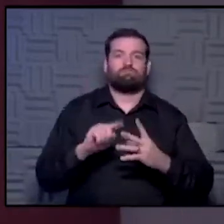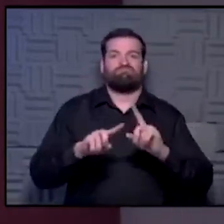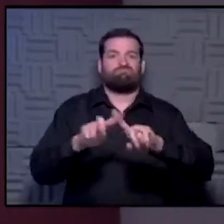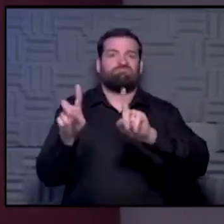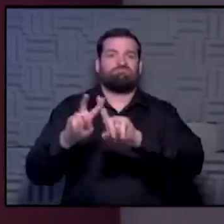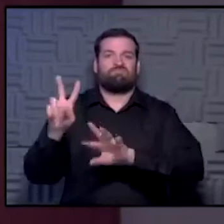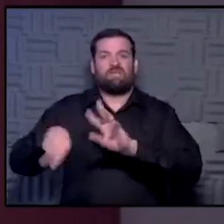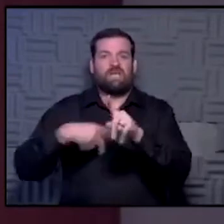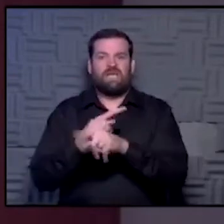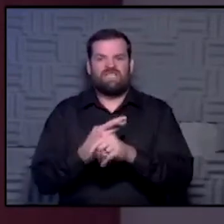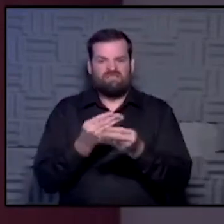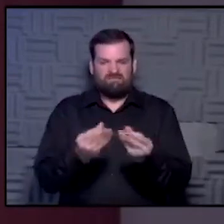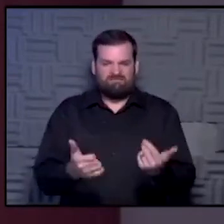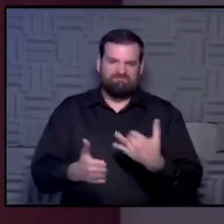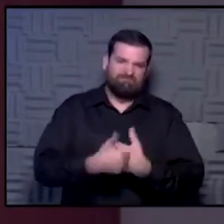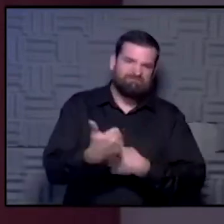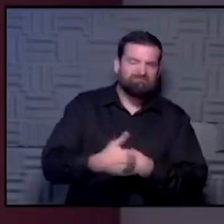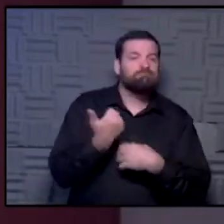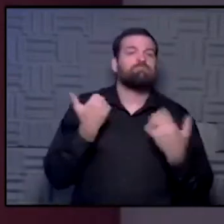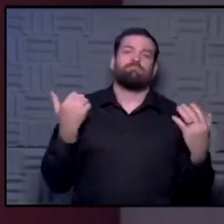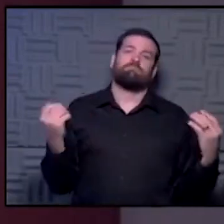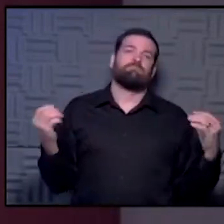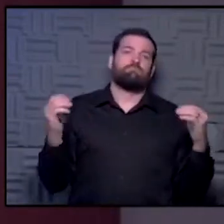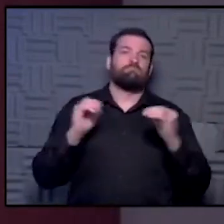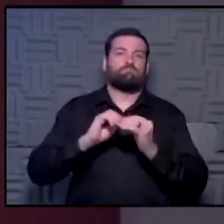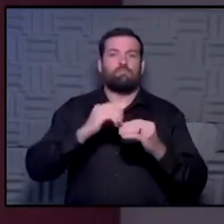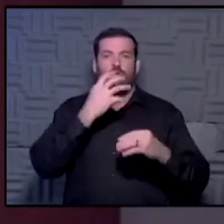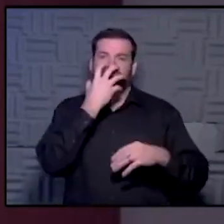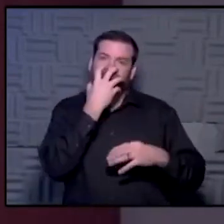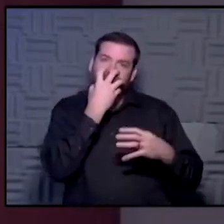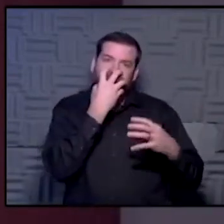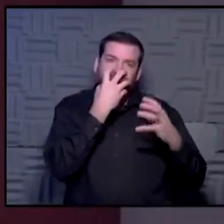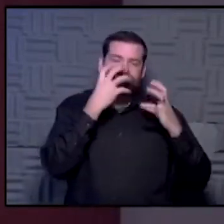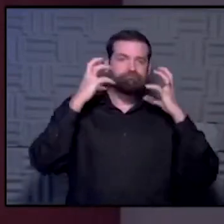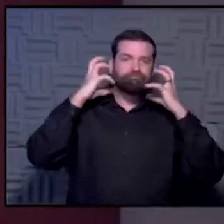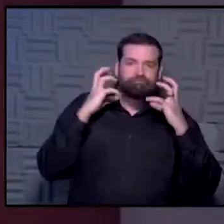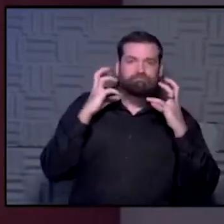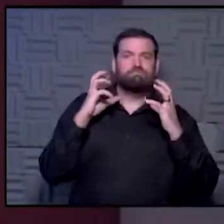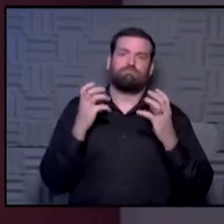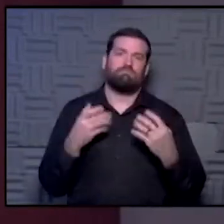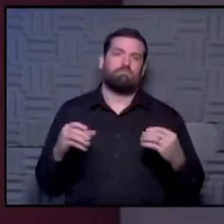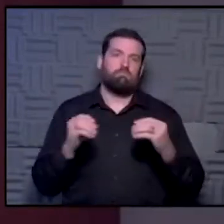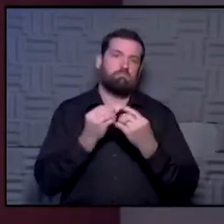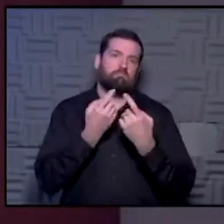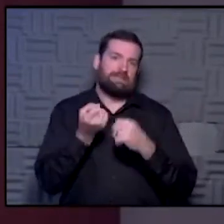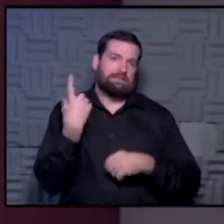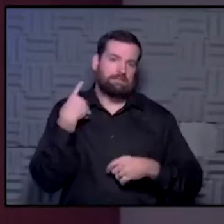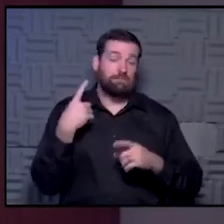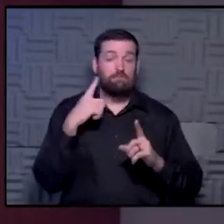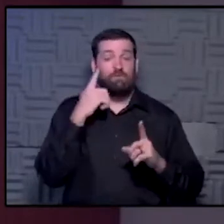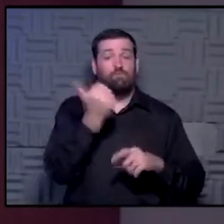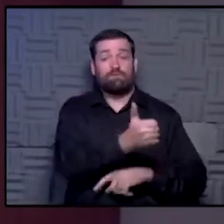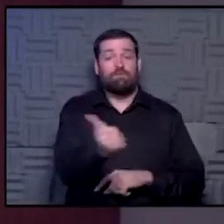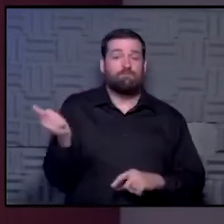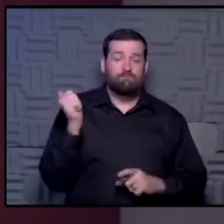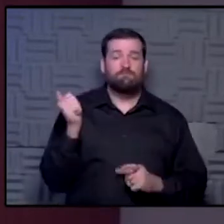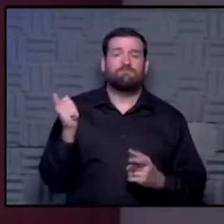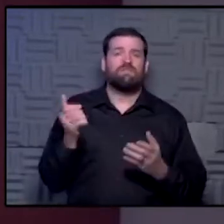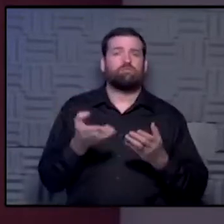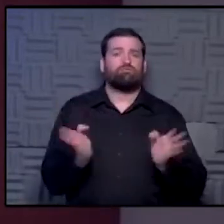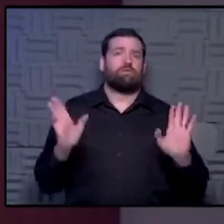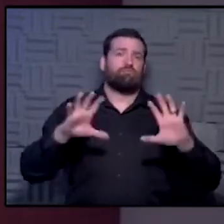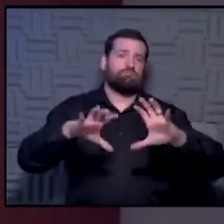of hazardous material, a respirator might make sense. But if you're asking what kind of mask do I need, I would say in the